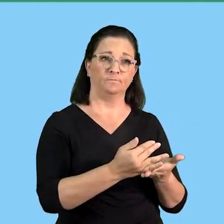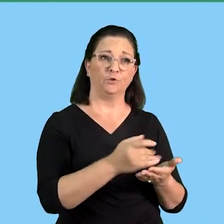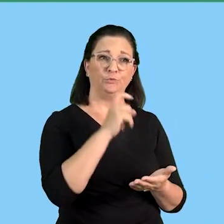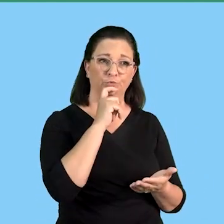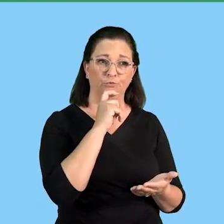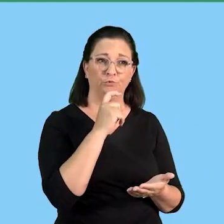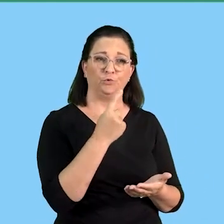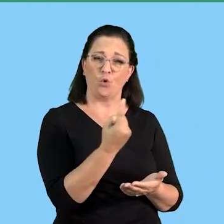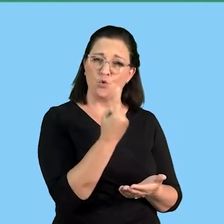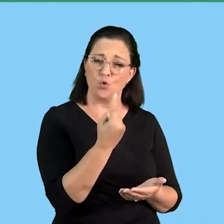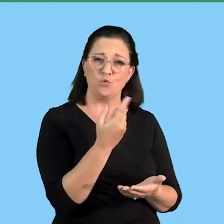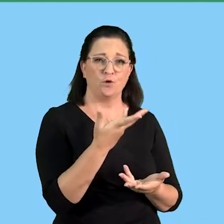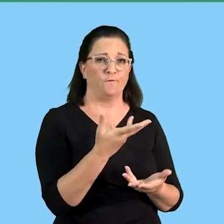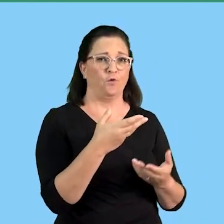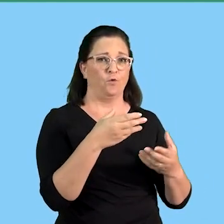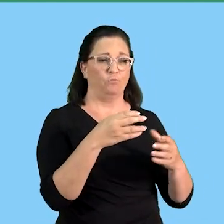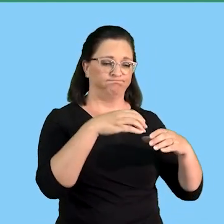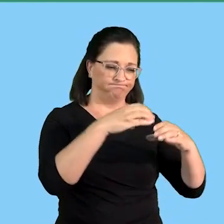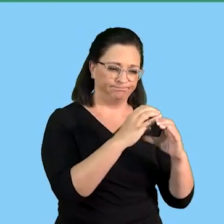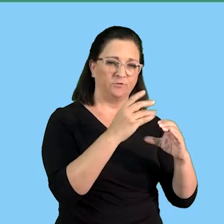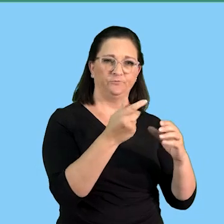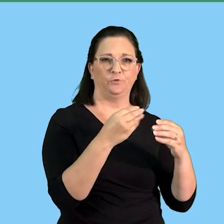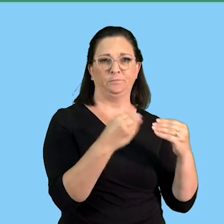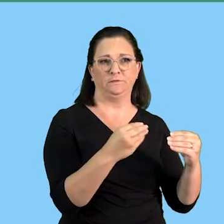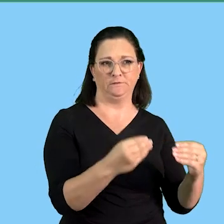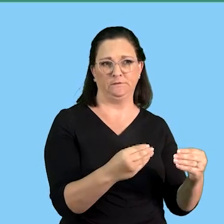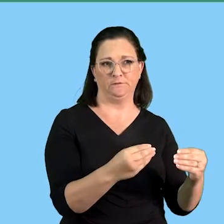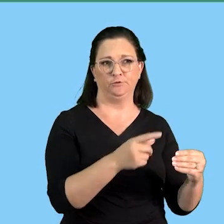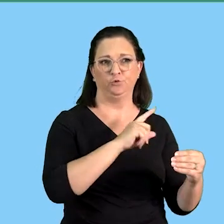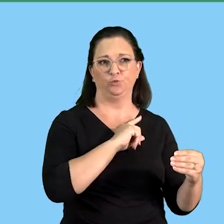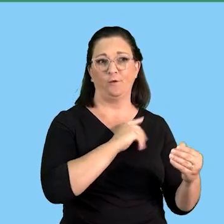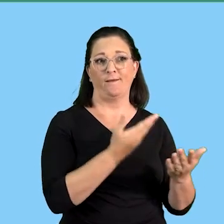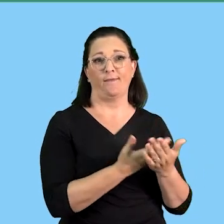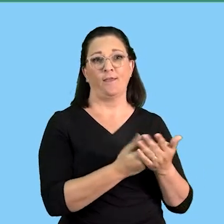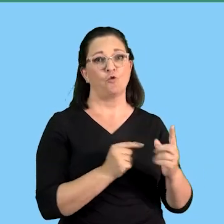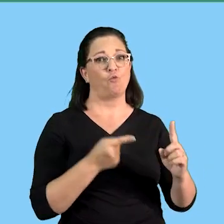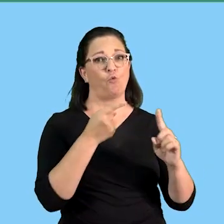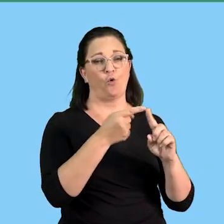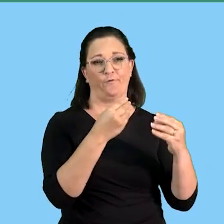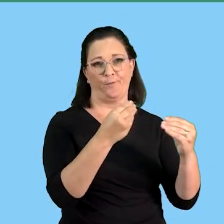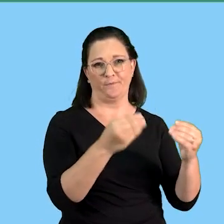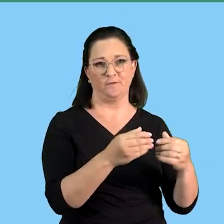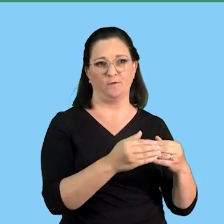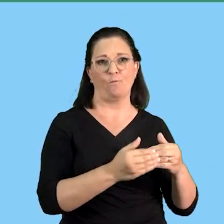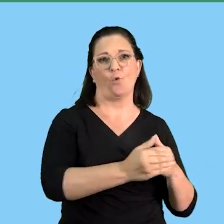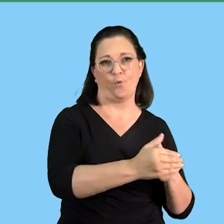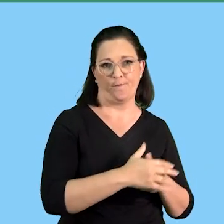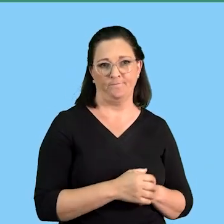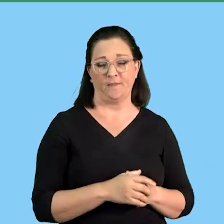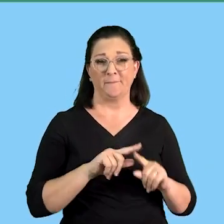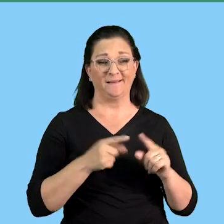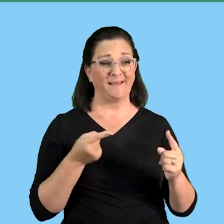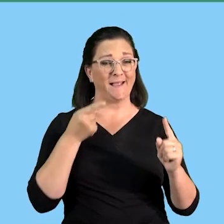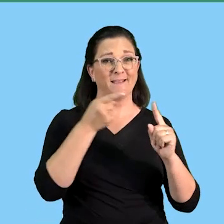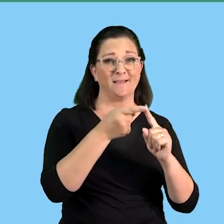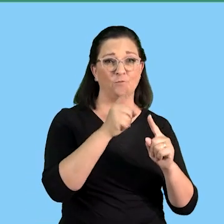solely primary objective of the organization to further the goals of the business. So the aim is